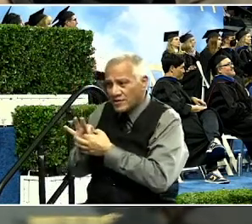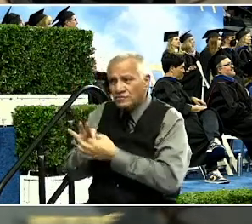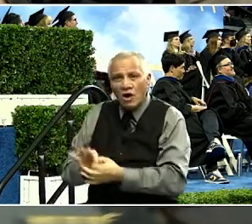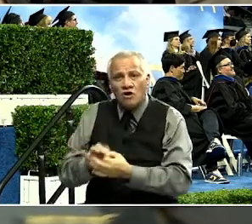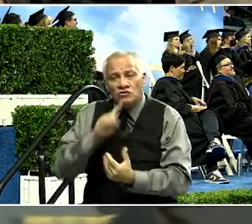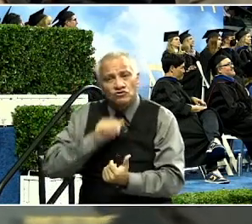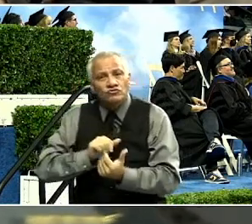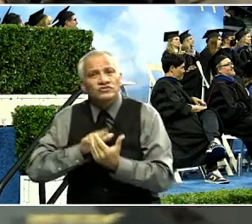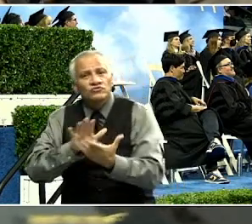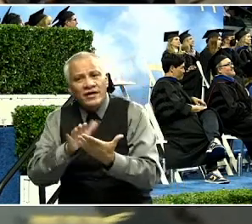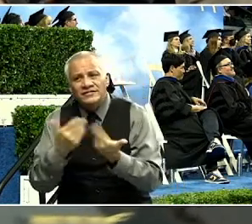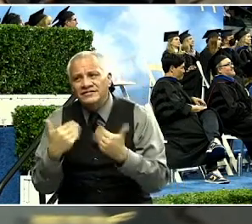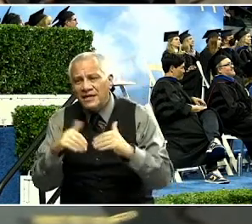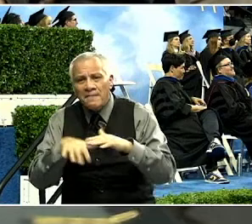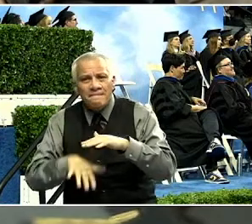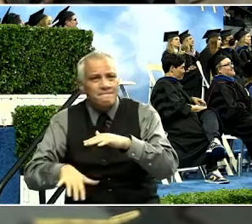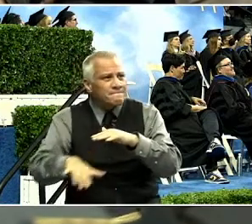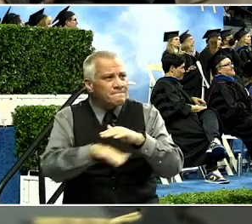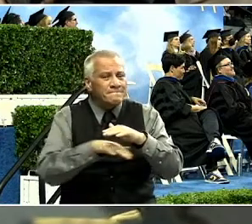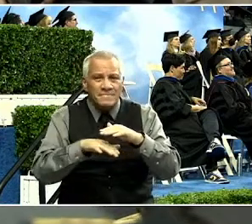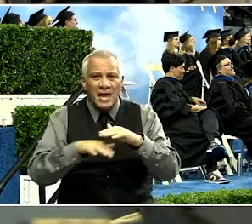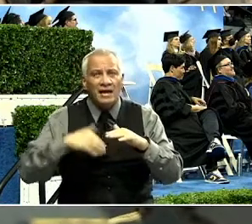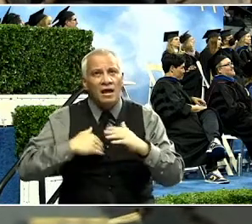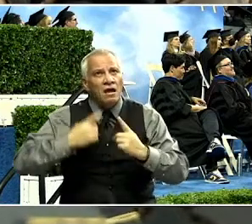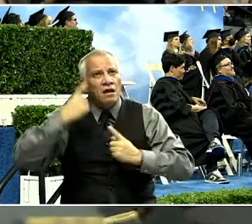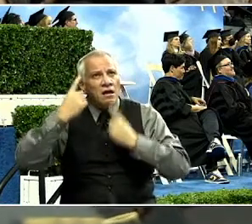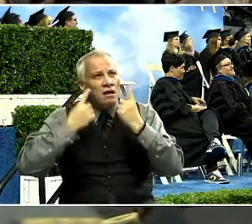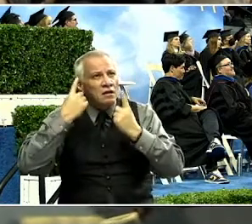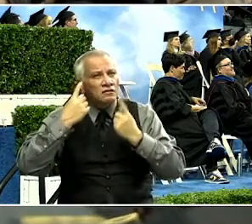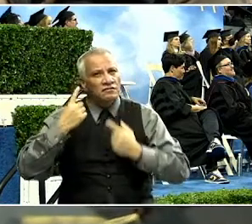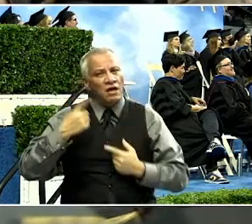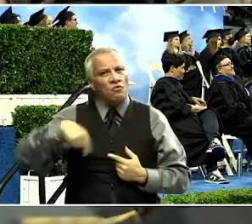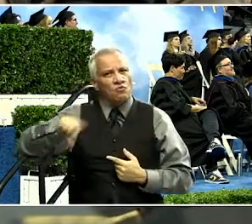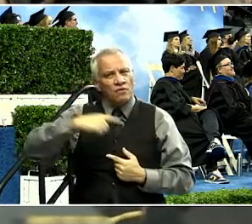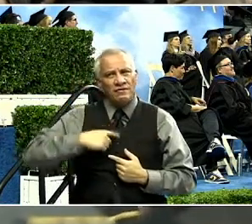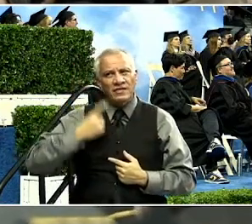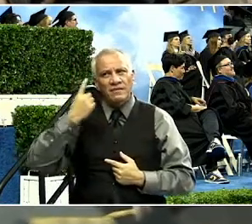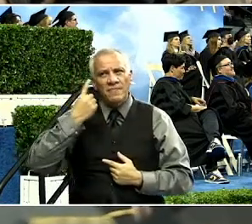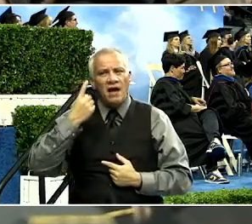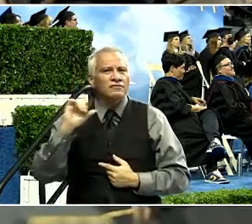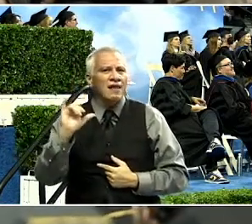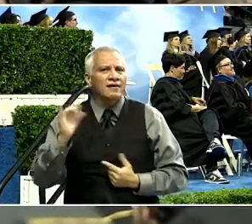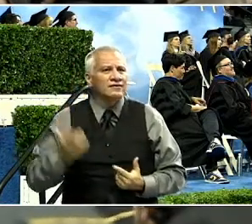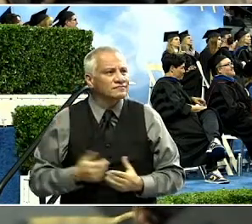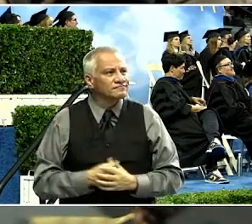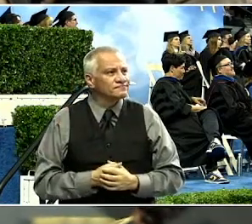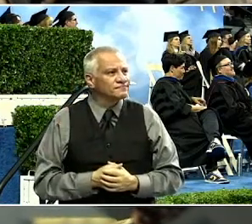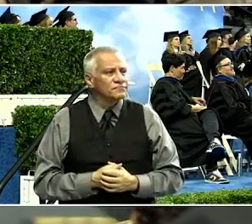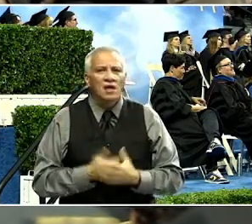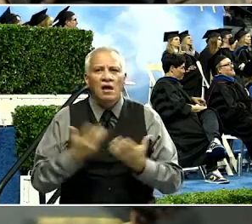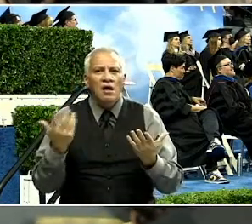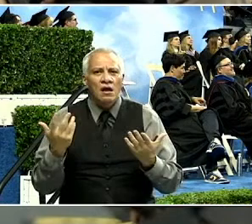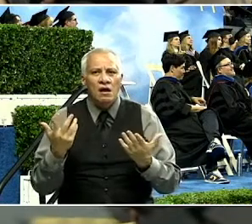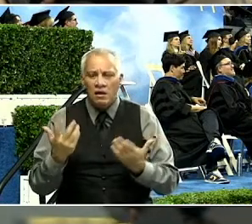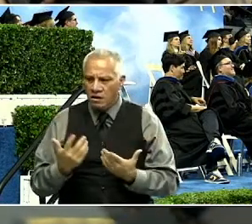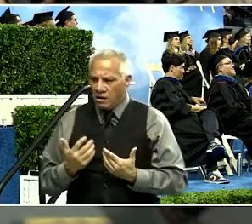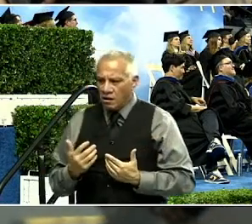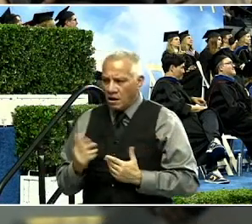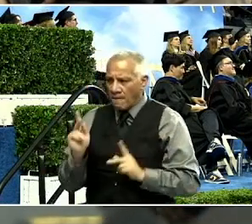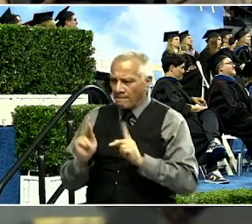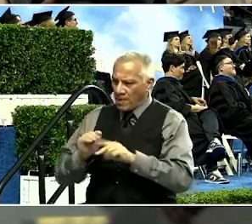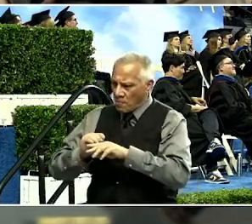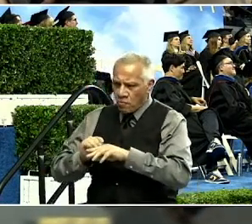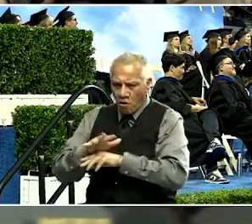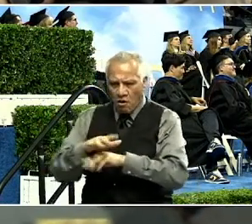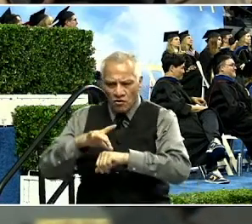addressing the most fundamental and existential questions of our time. Questions like, what is the impact of human activity